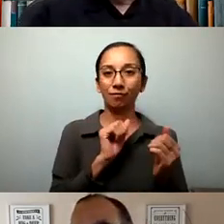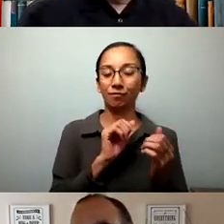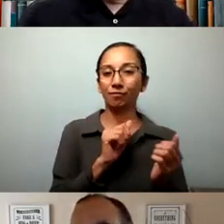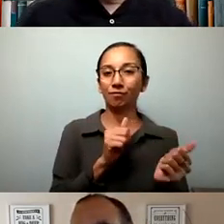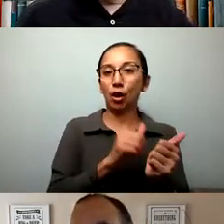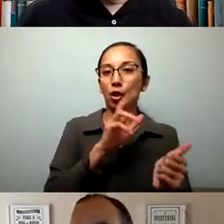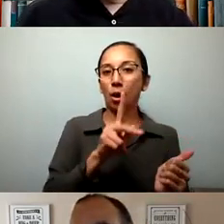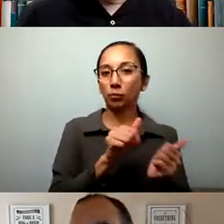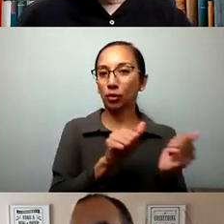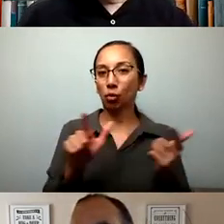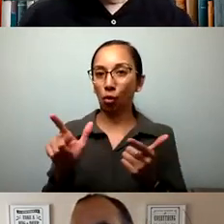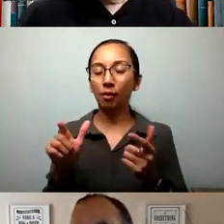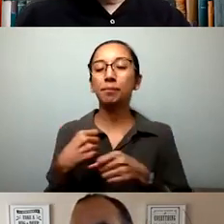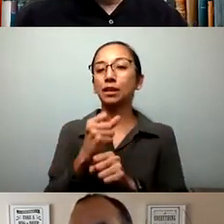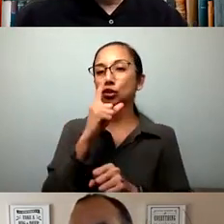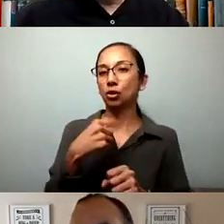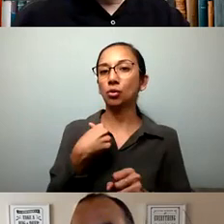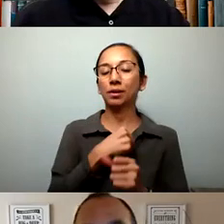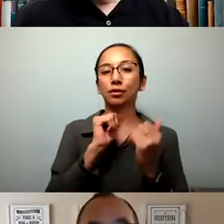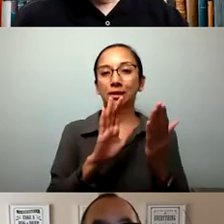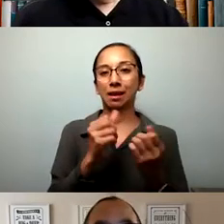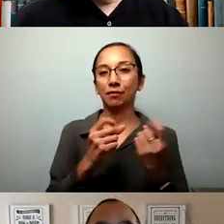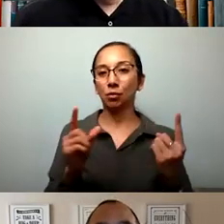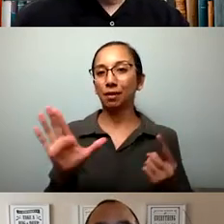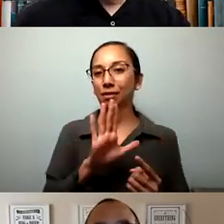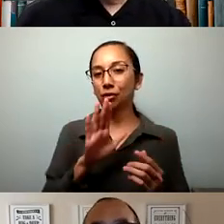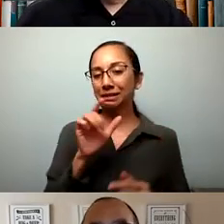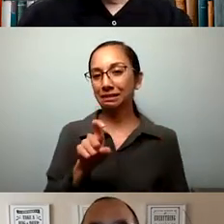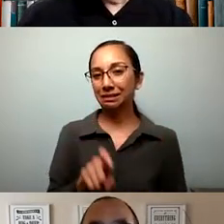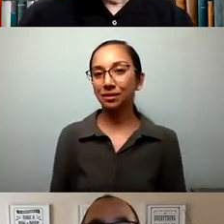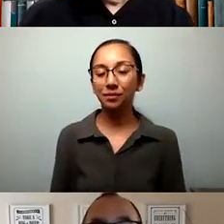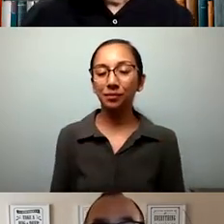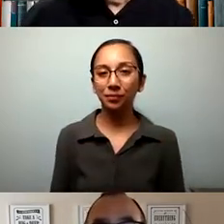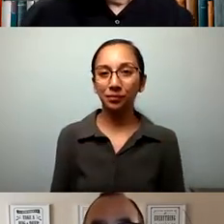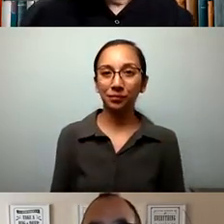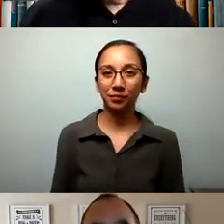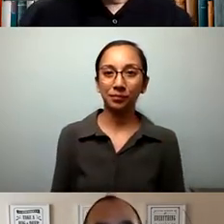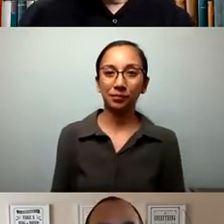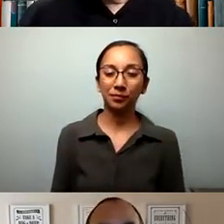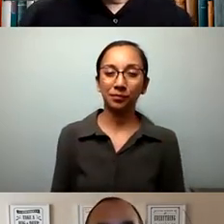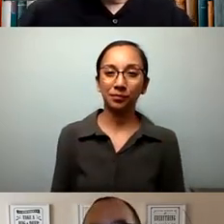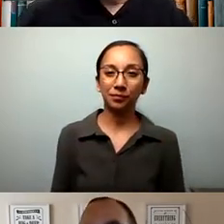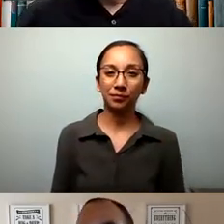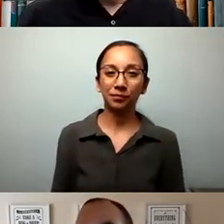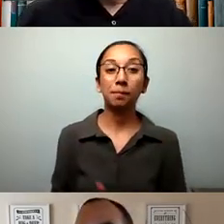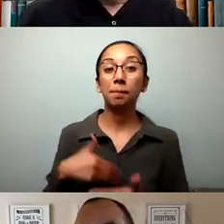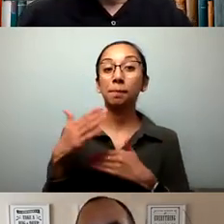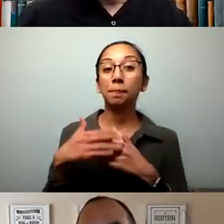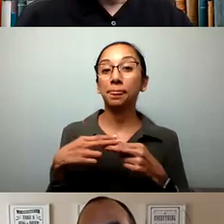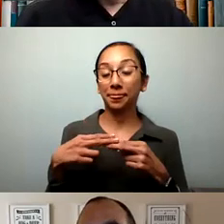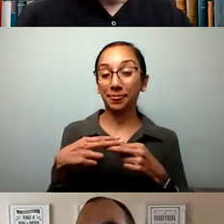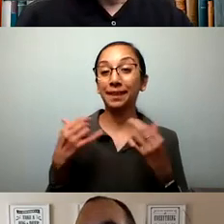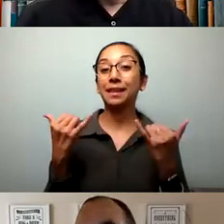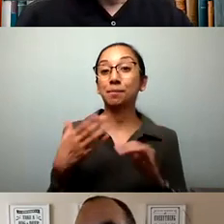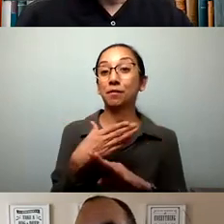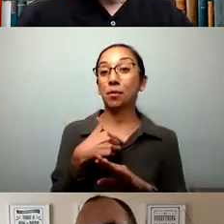we're addressing the needs of our parents in our community. Next slide. And I'll close out, I think,